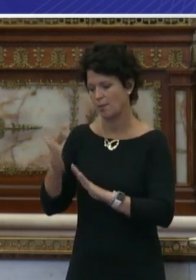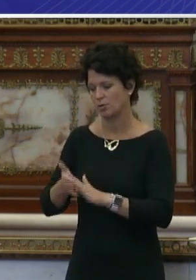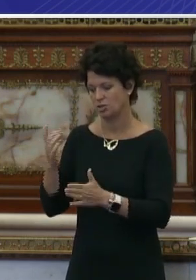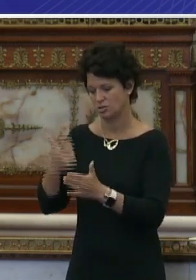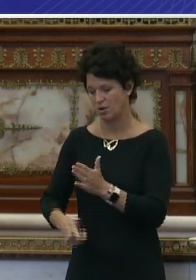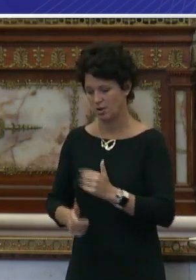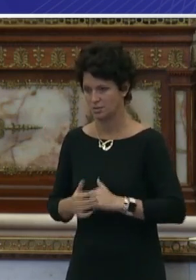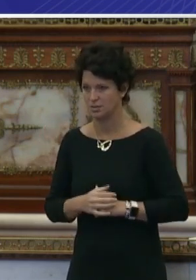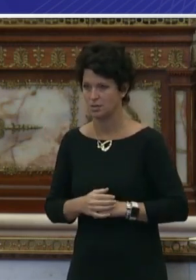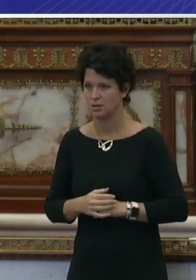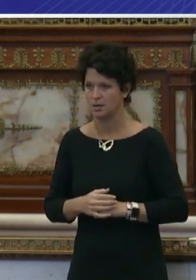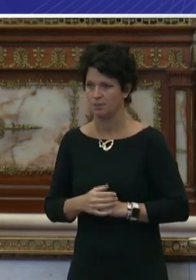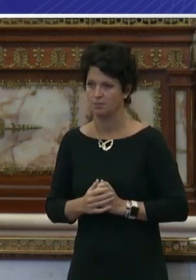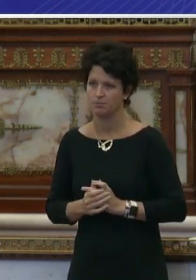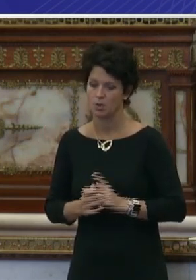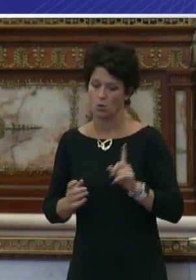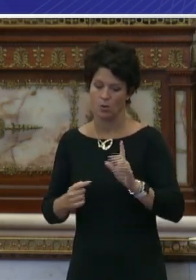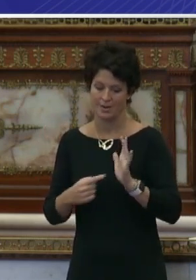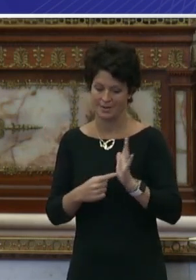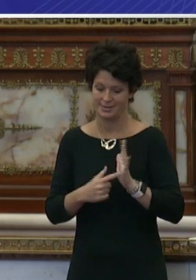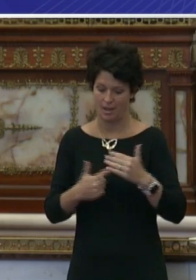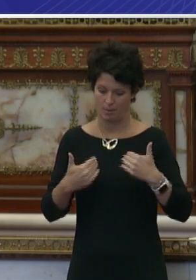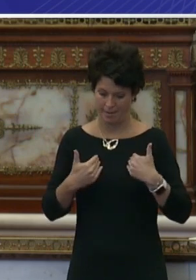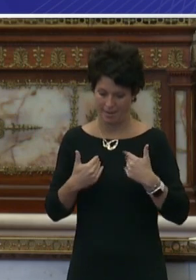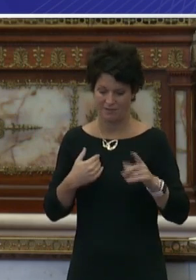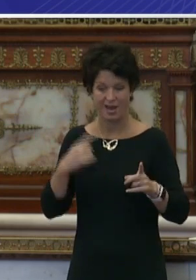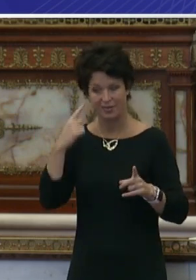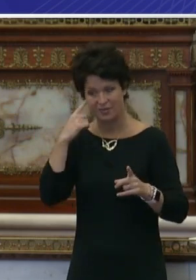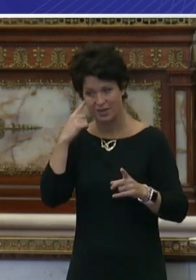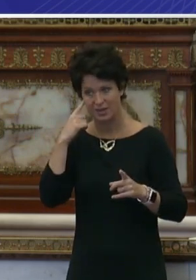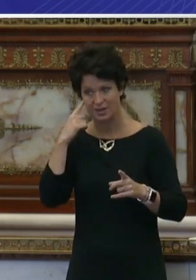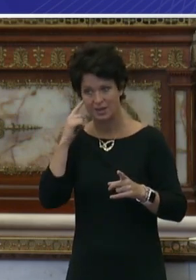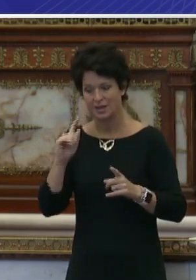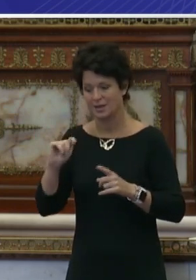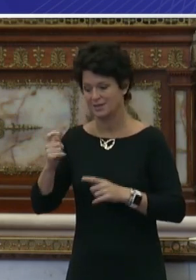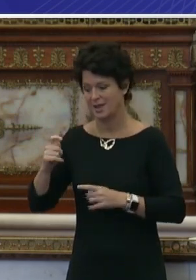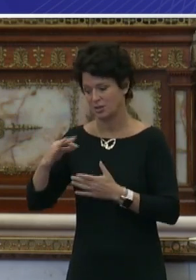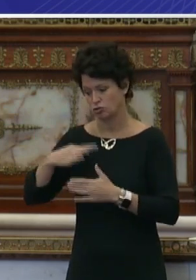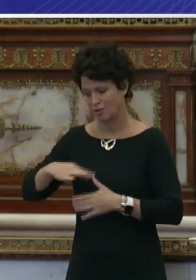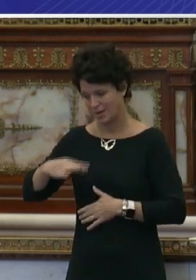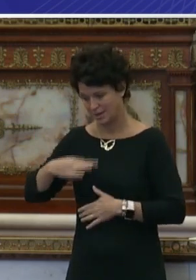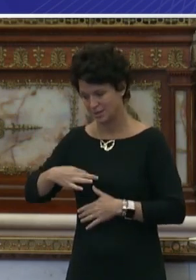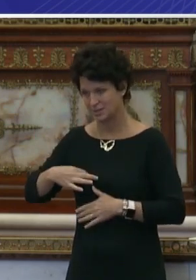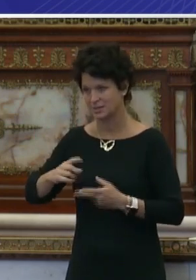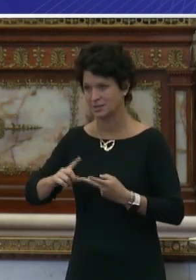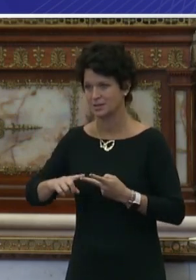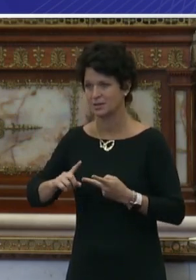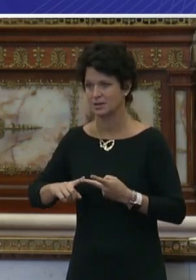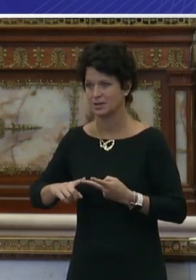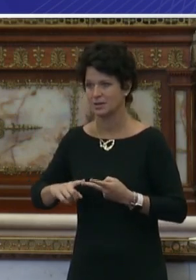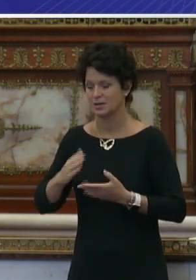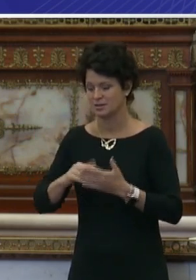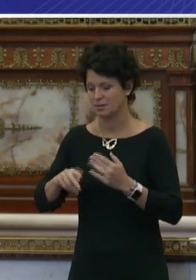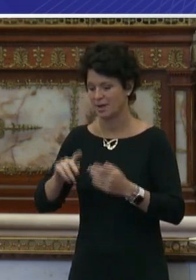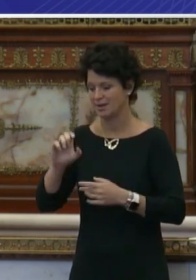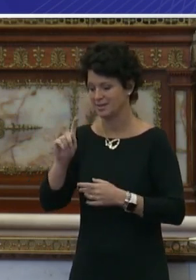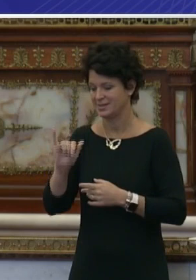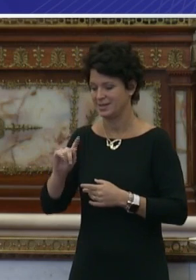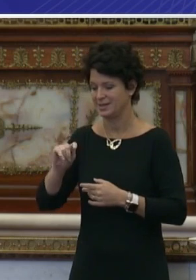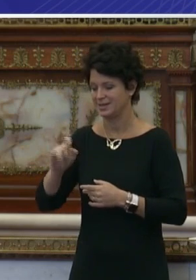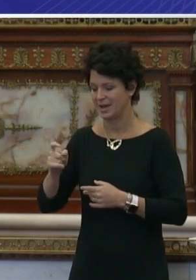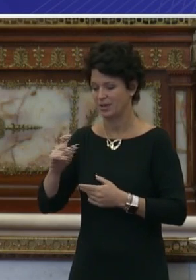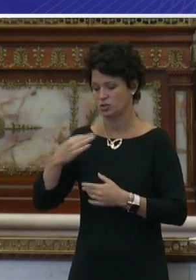cost. One of the examples I think is to give the tax credits or some kind of city tax